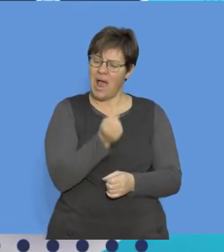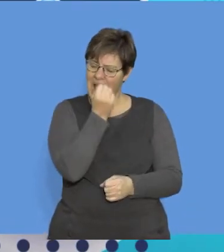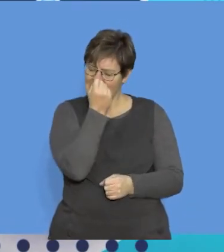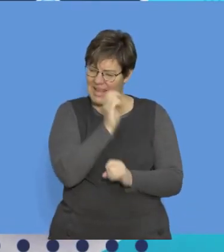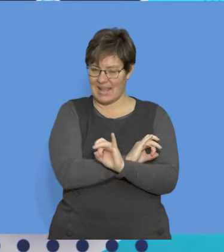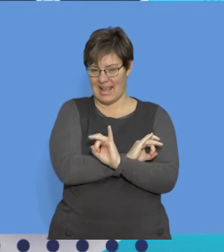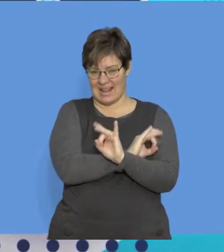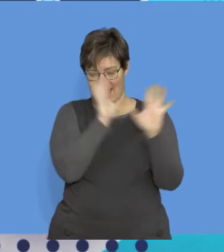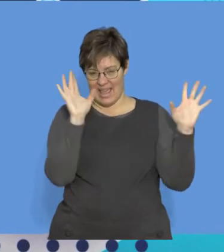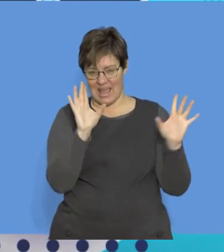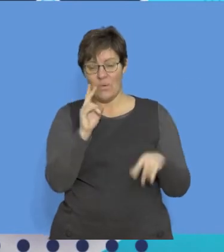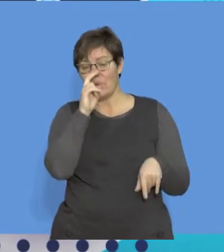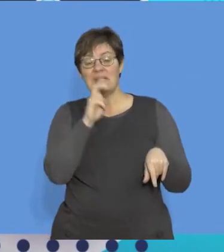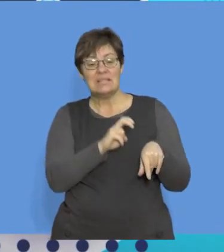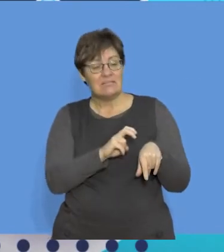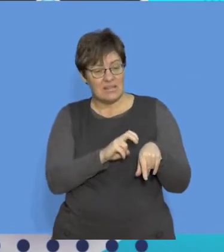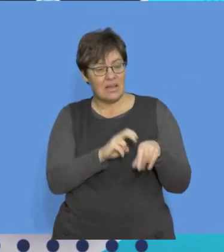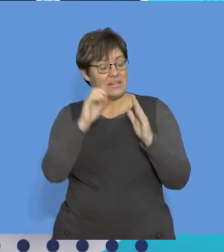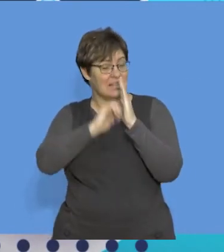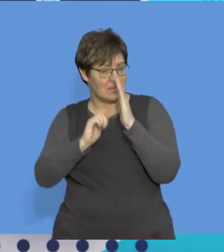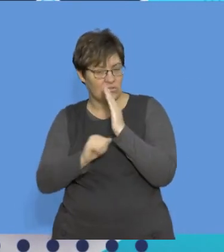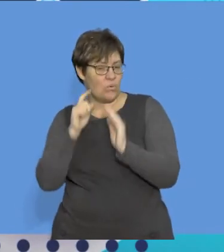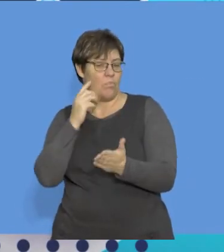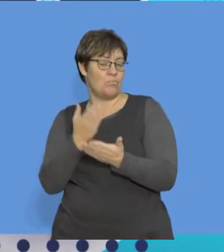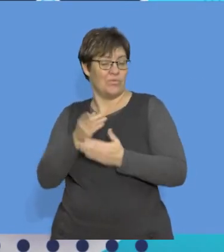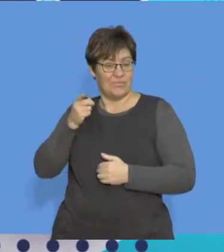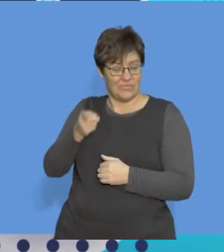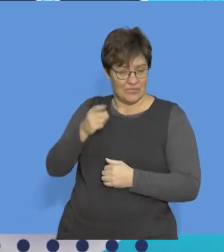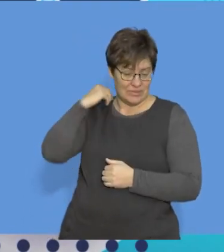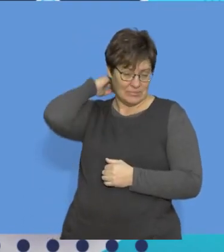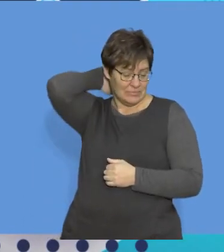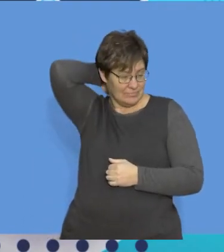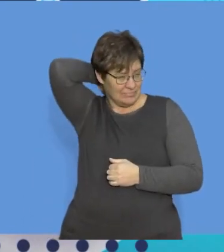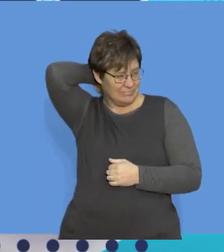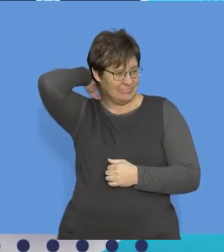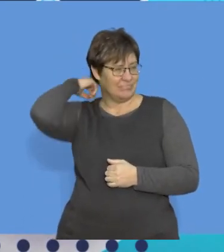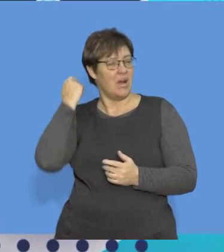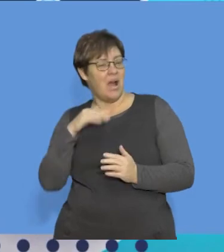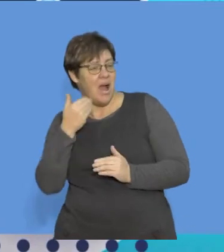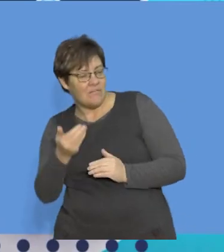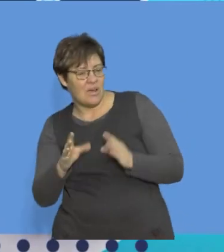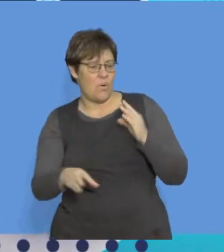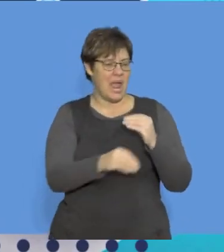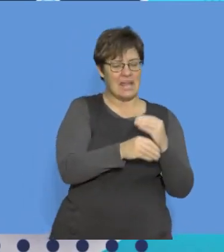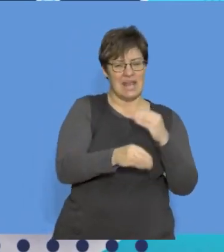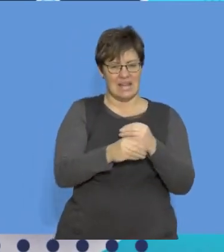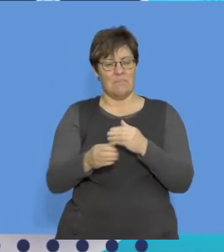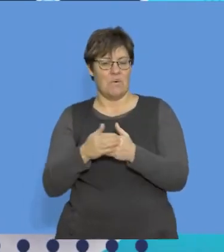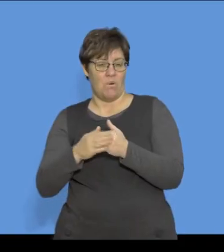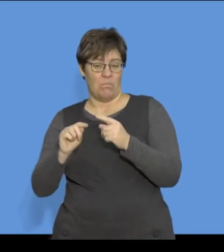use deductive reasoning to prove this particular conjuncture here after adding this one more point.